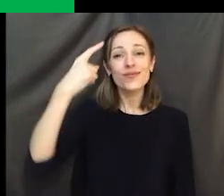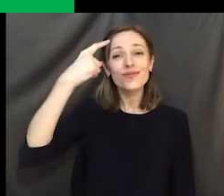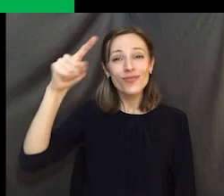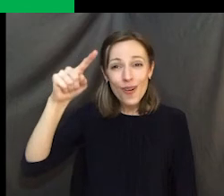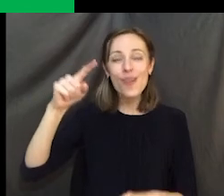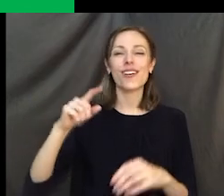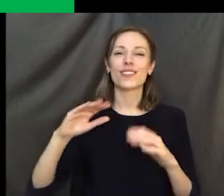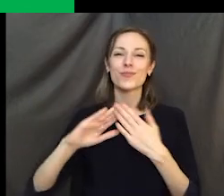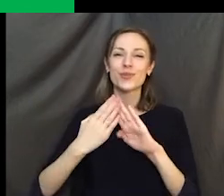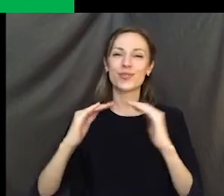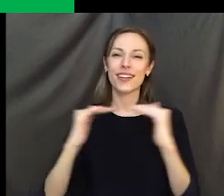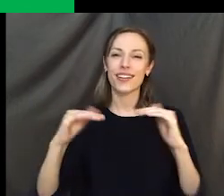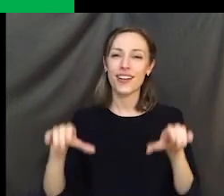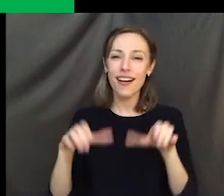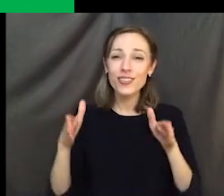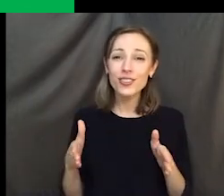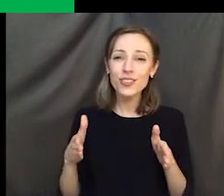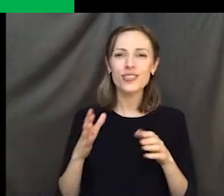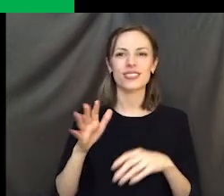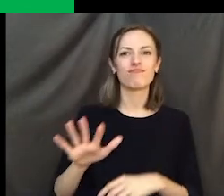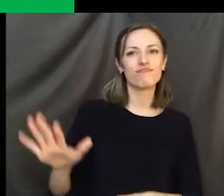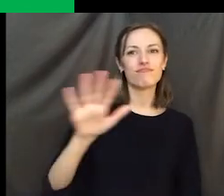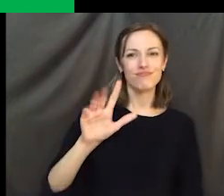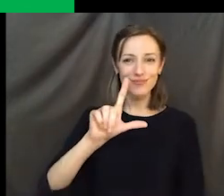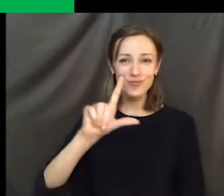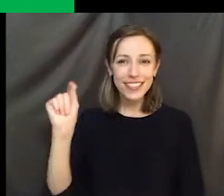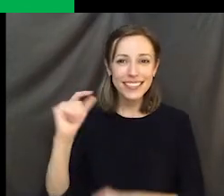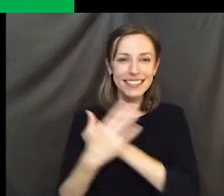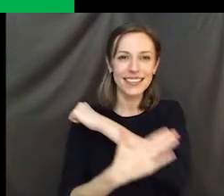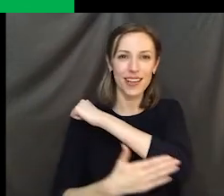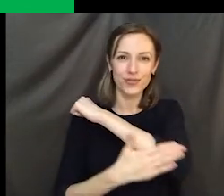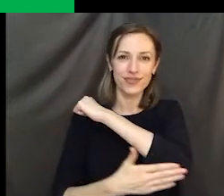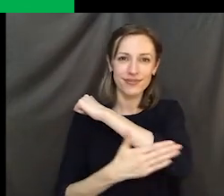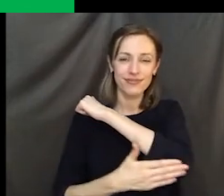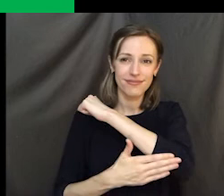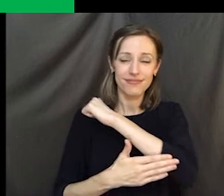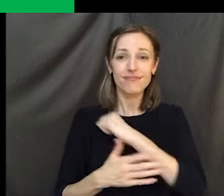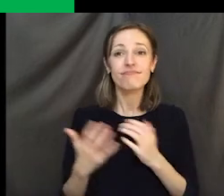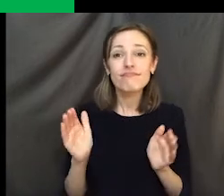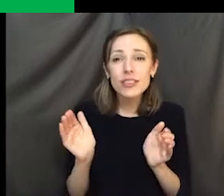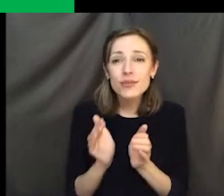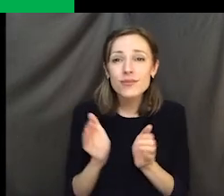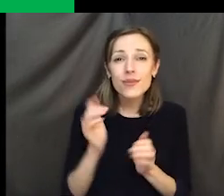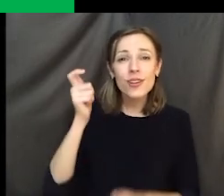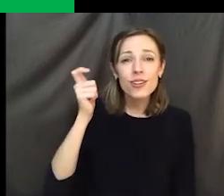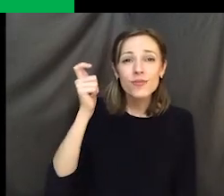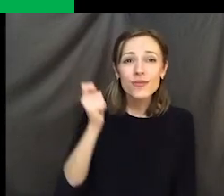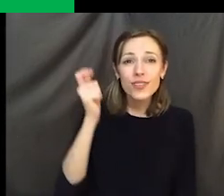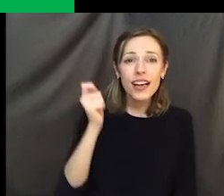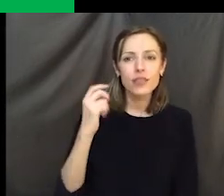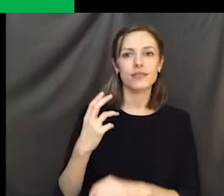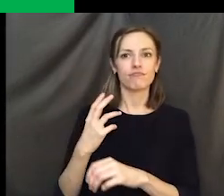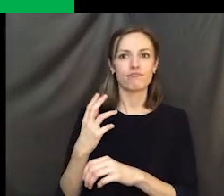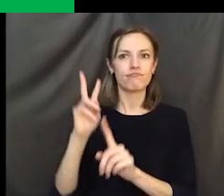countries. These grants are helping to meet basic needs, support crisis centers, enhance education and learning, and provide mental health and psychosocial